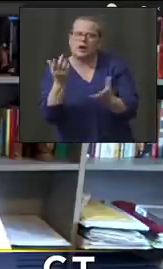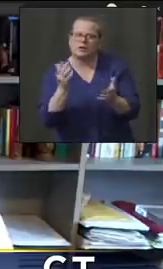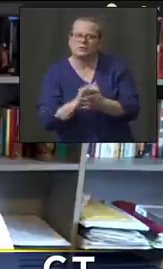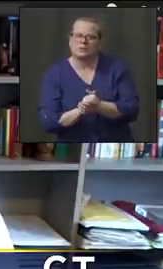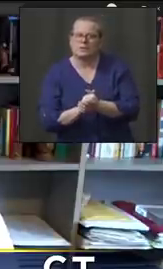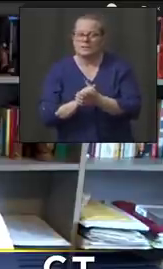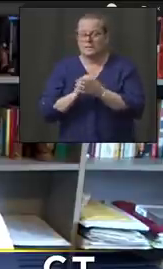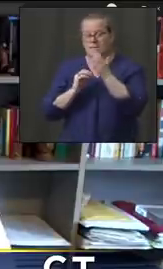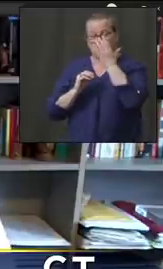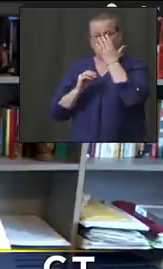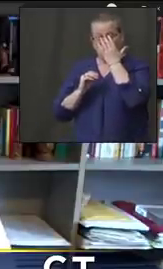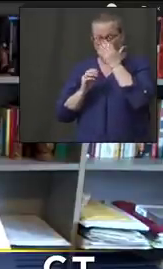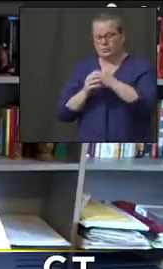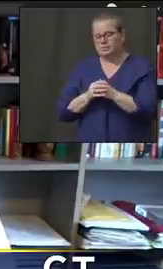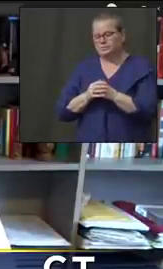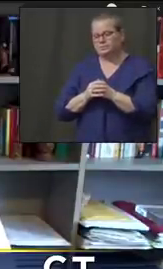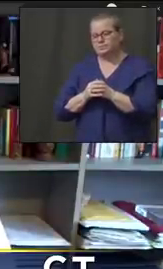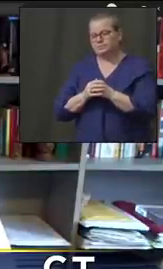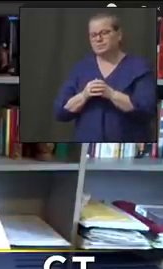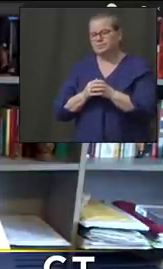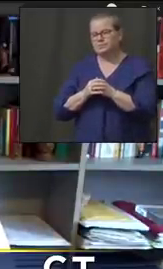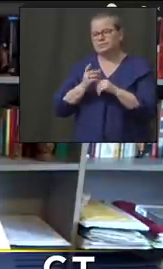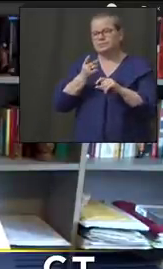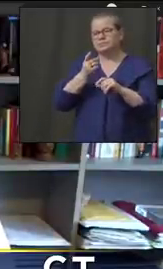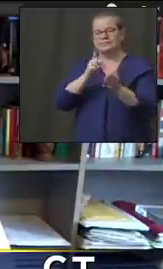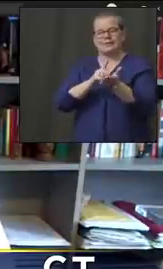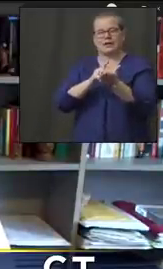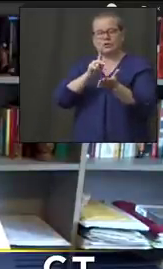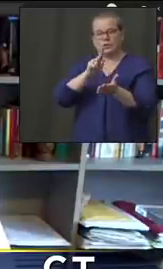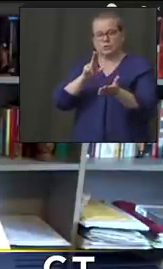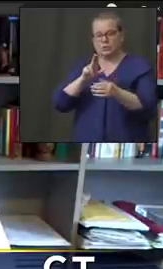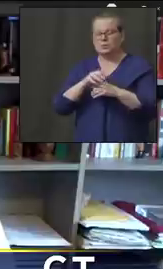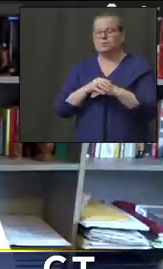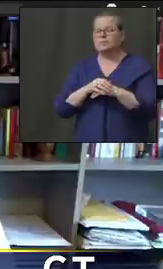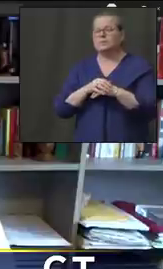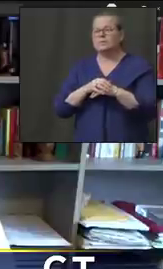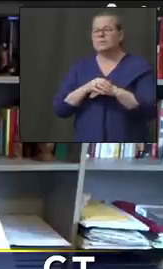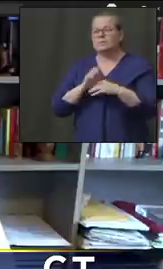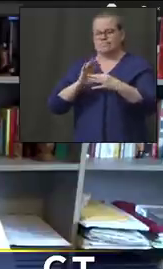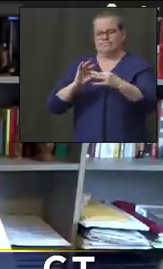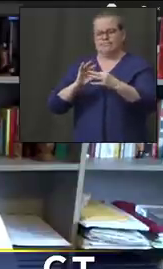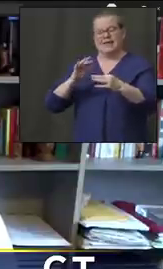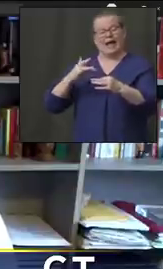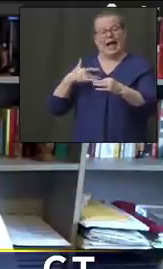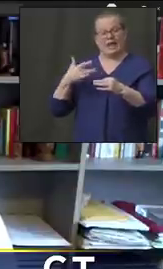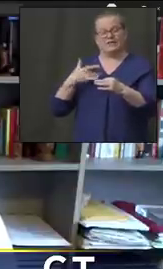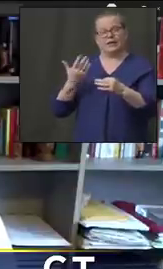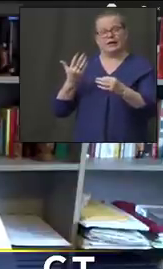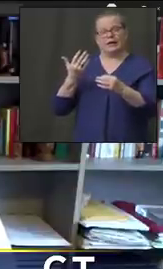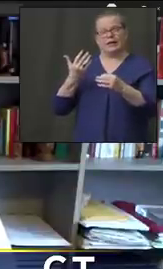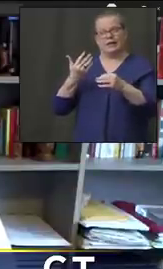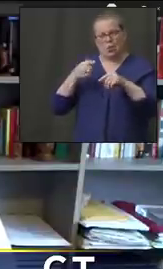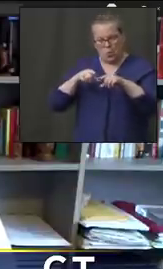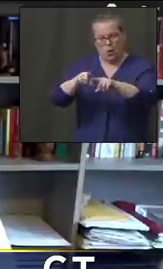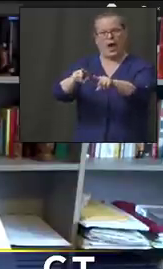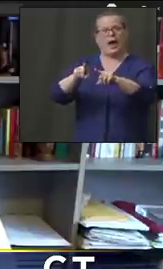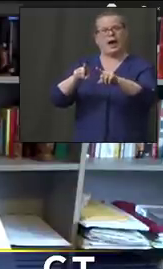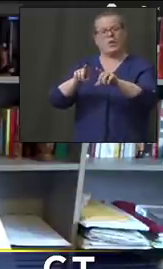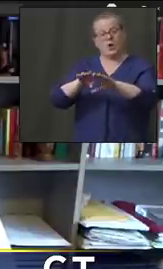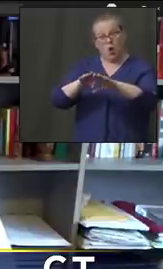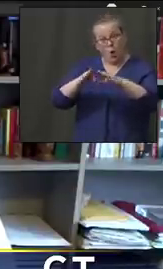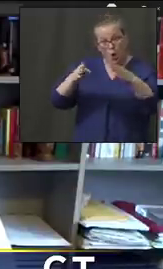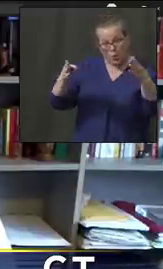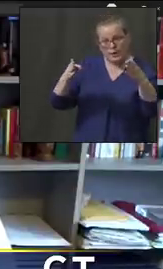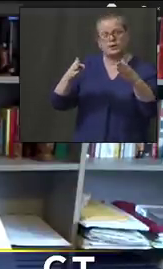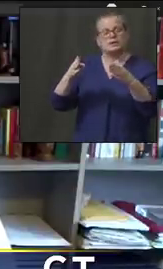be also in the phasing of the, as we're reopening the economy. So one thing that we really need to be careful